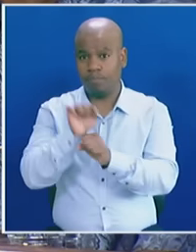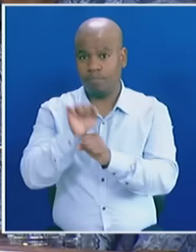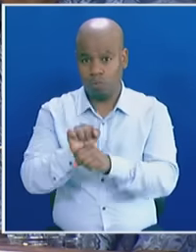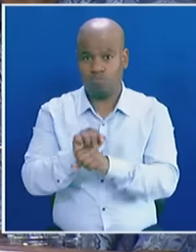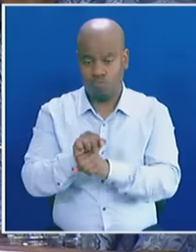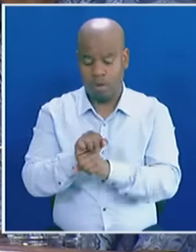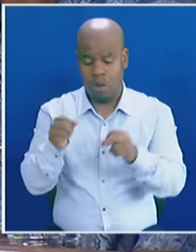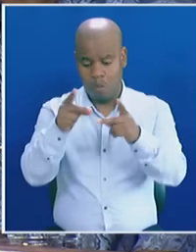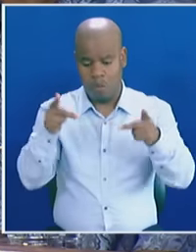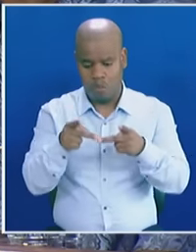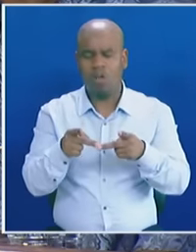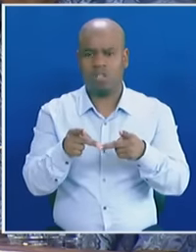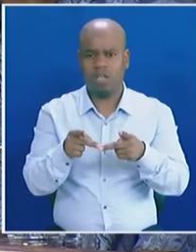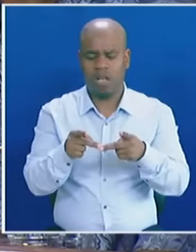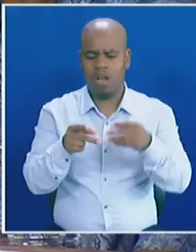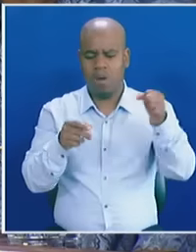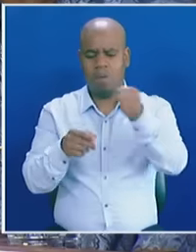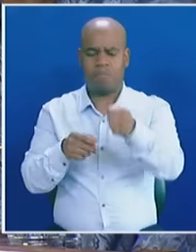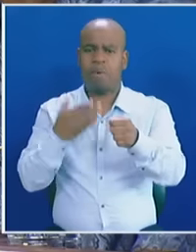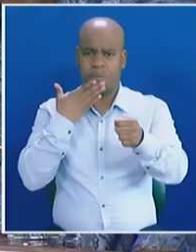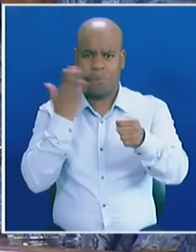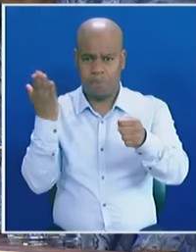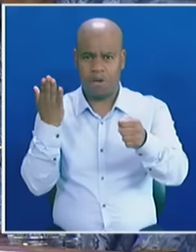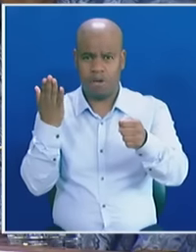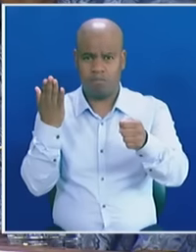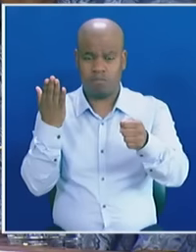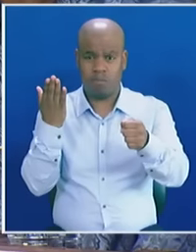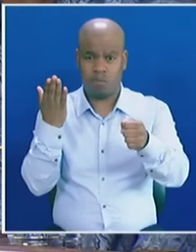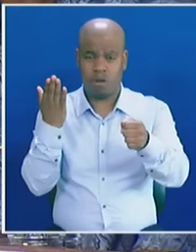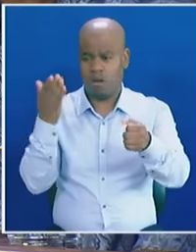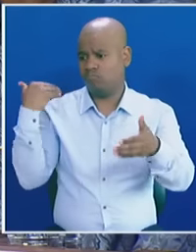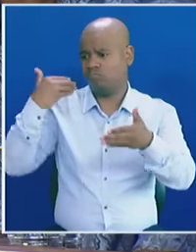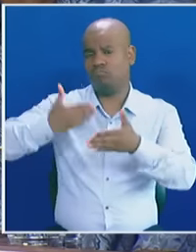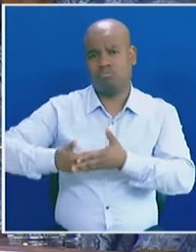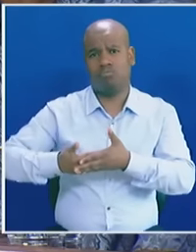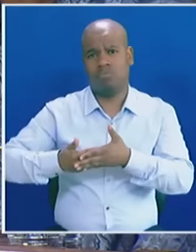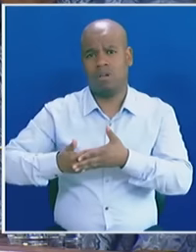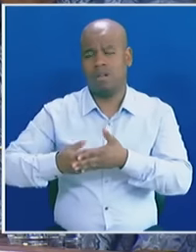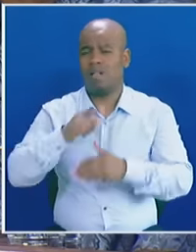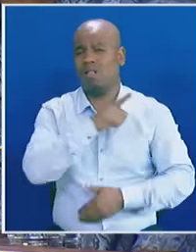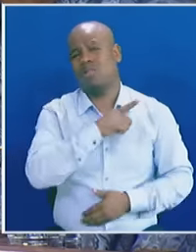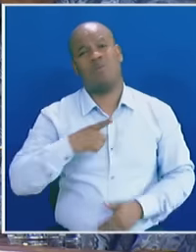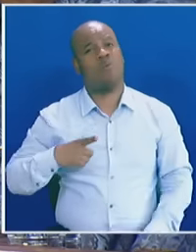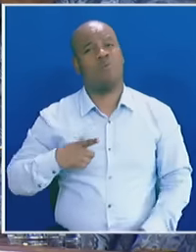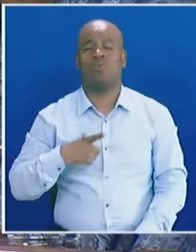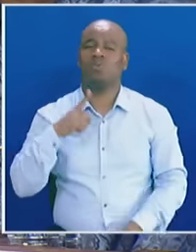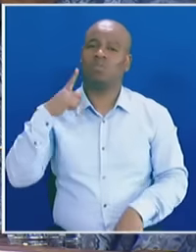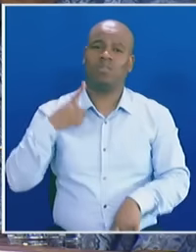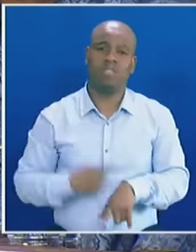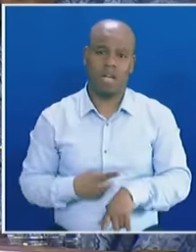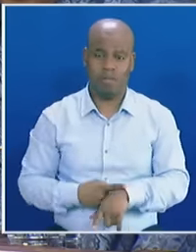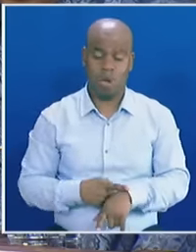this vacancy has been without an incumbent for an inordinate long time. The office